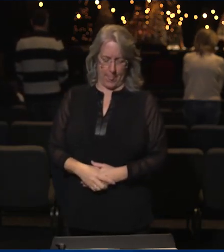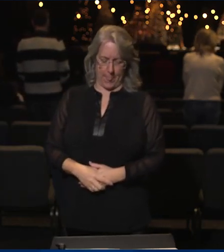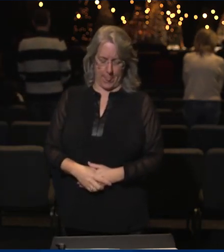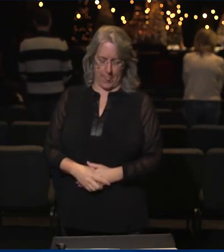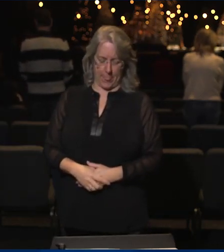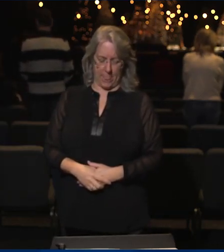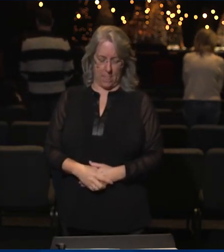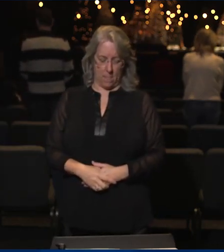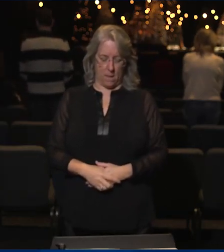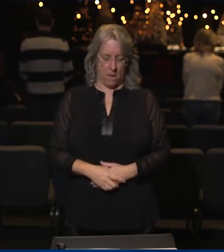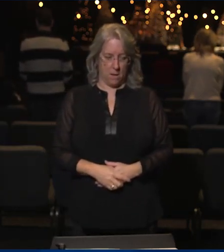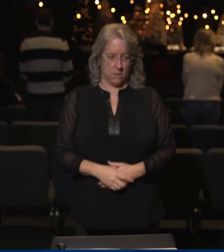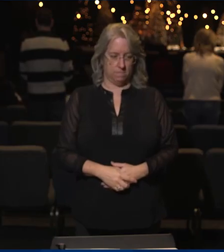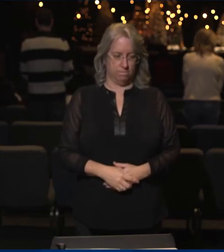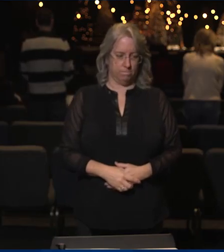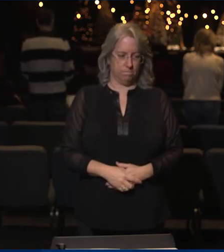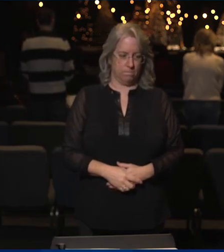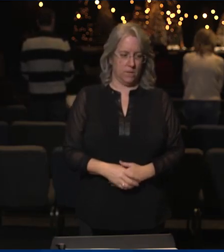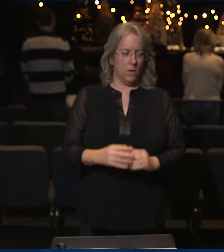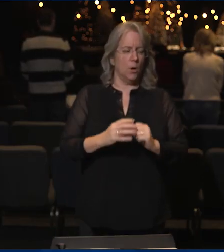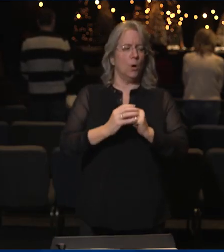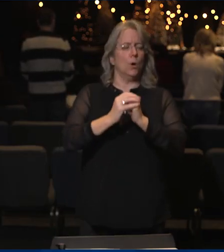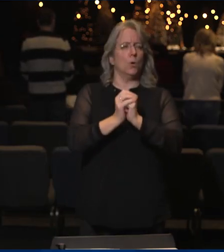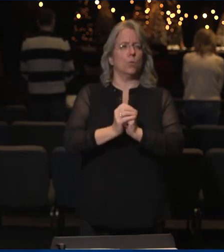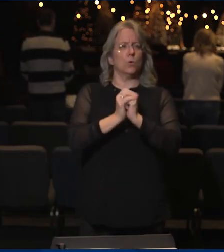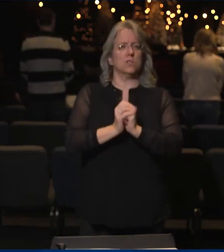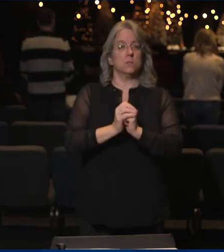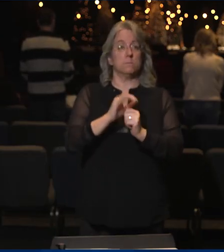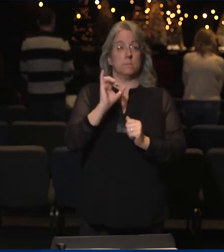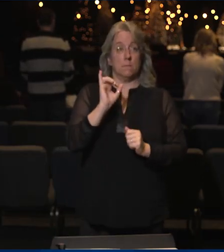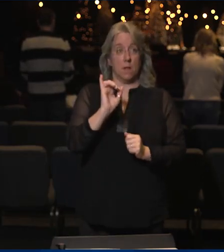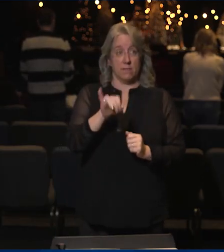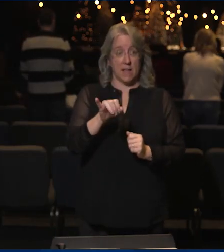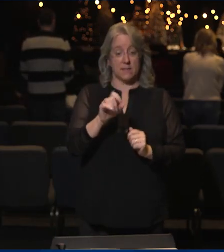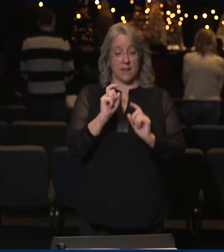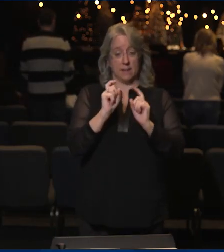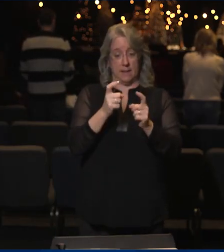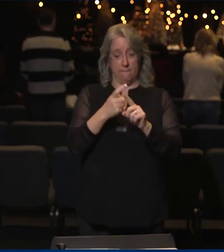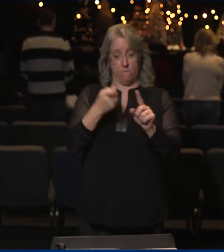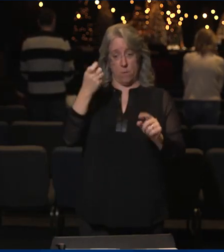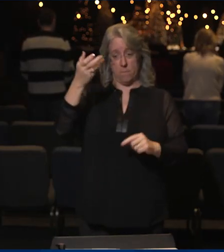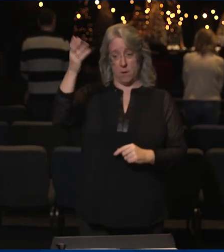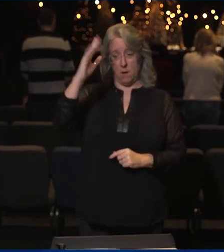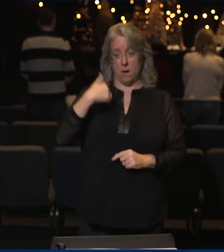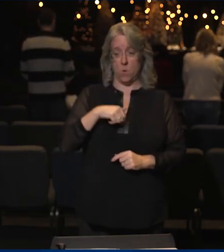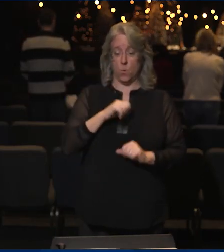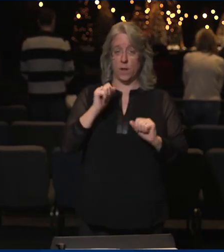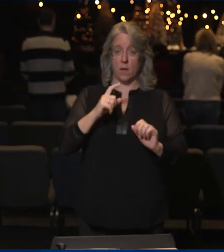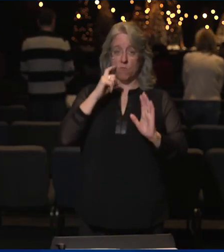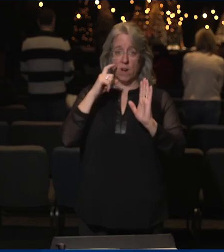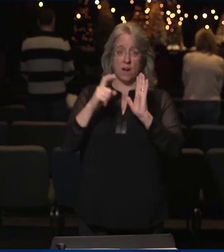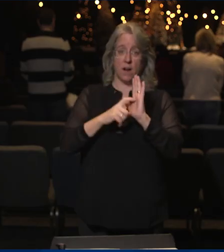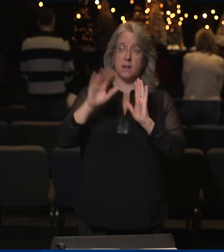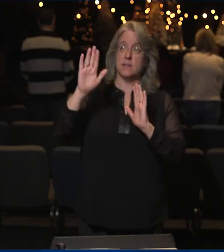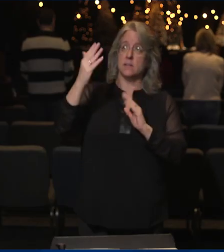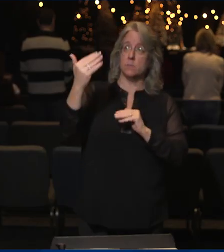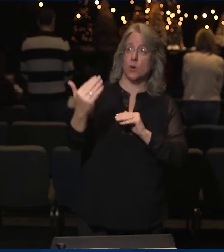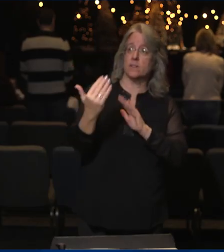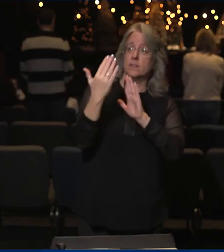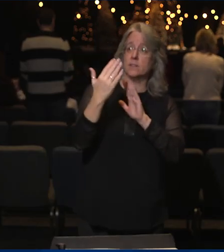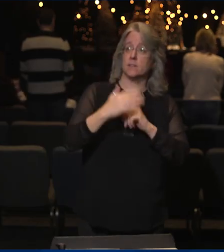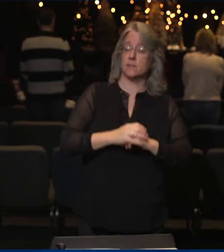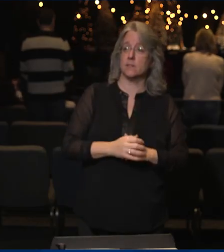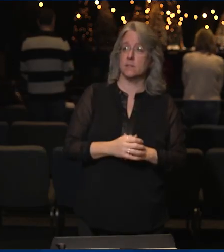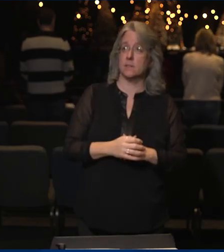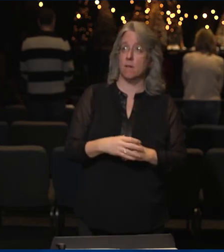the gifts that God has given us to recognize and to experience His presence. And one of the things I want to invite you to do,